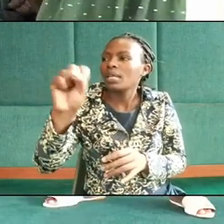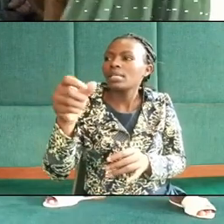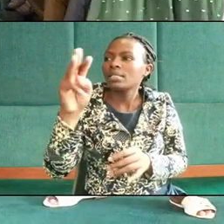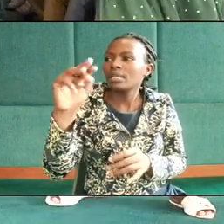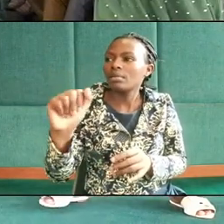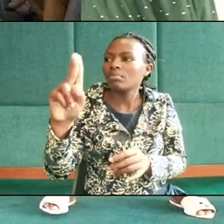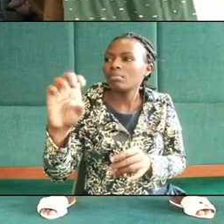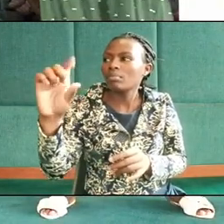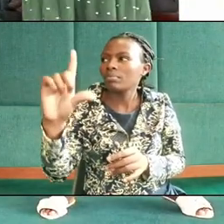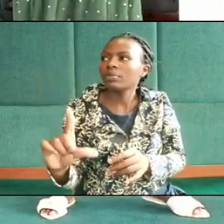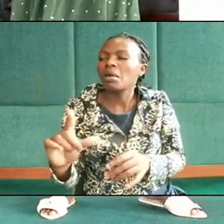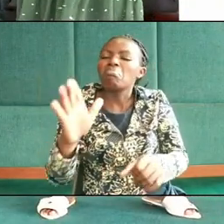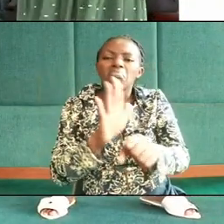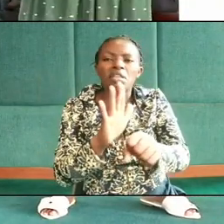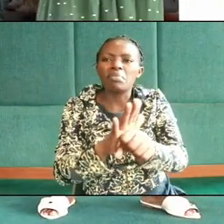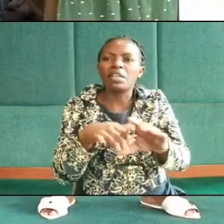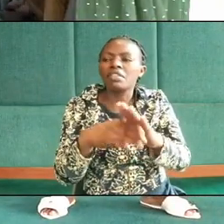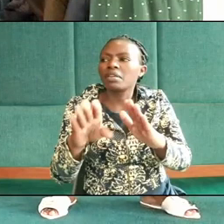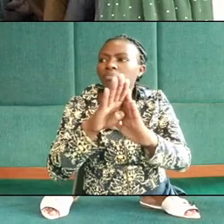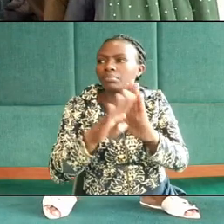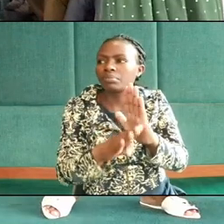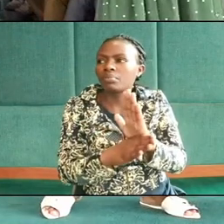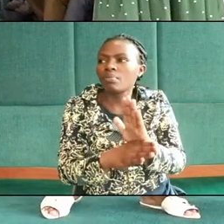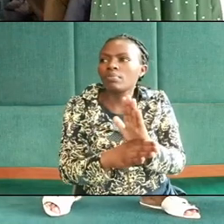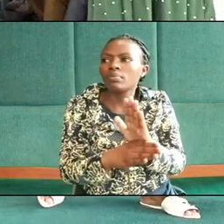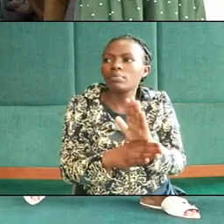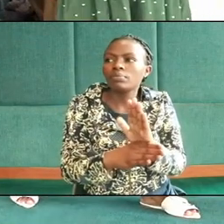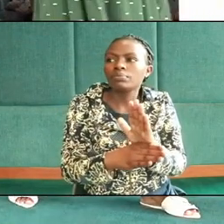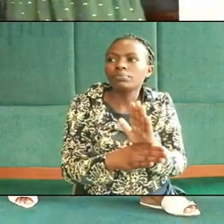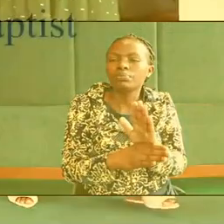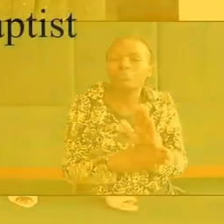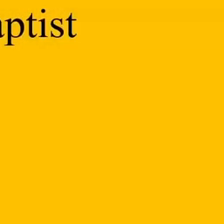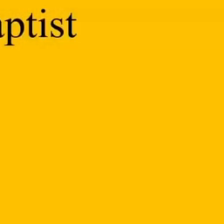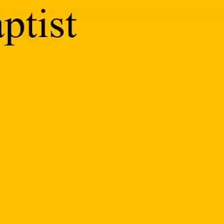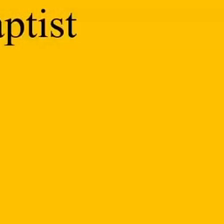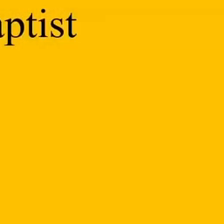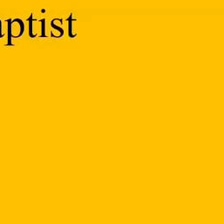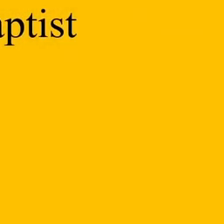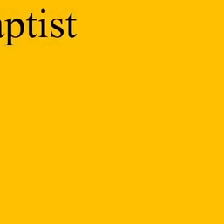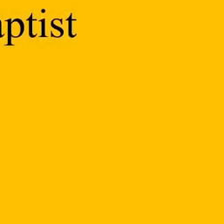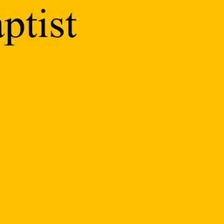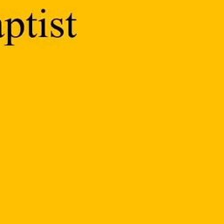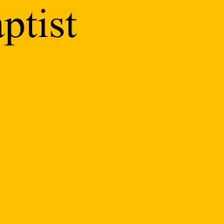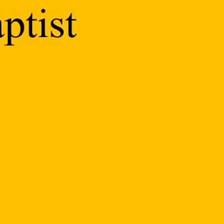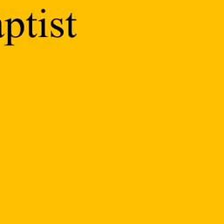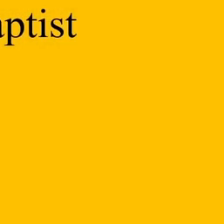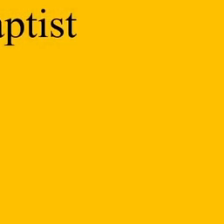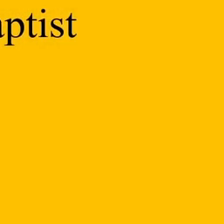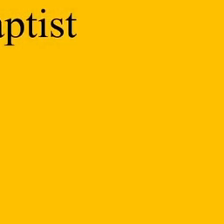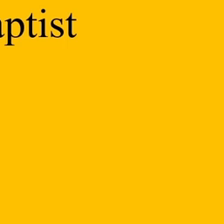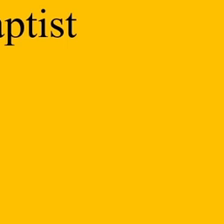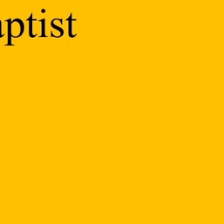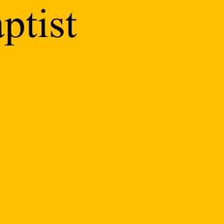Samuel. Yes, we have so many prophets in the Bible. So someone like Samuel, he was a very young boy when God called him to be a